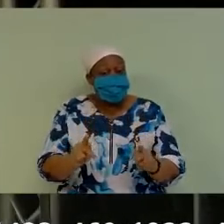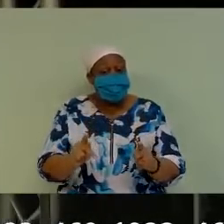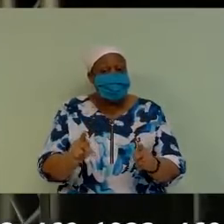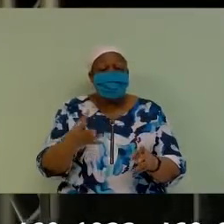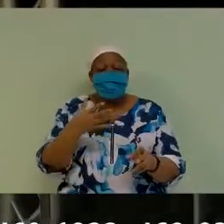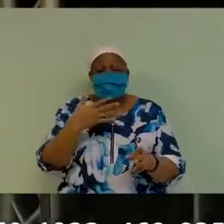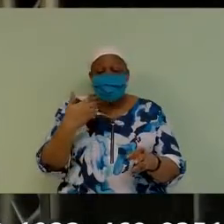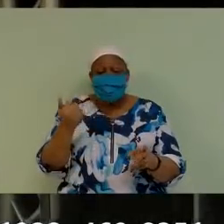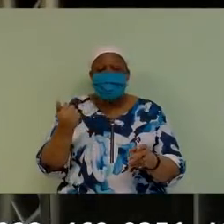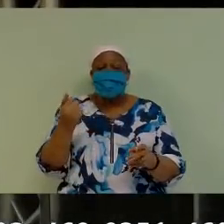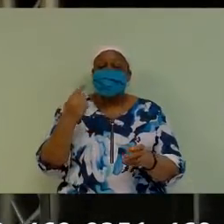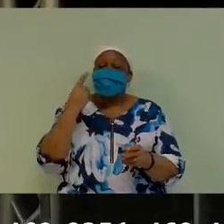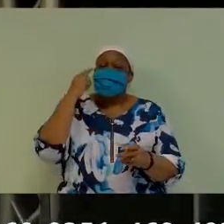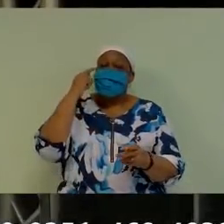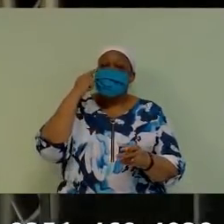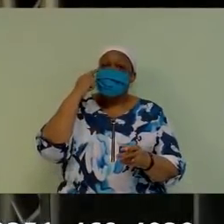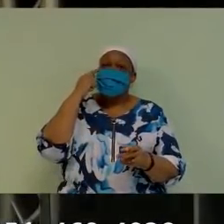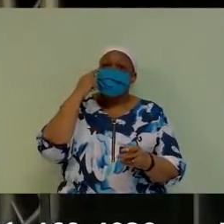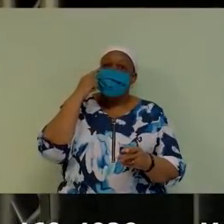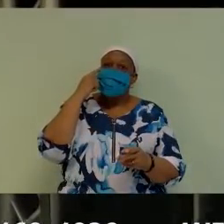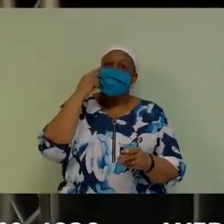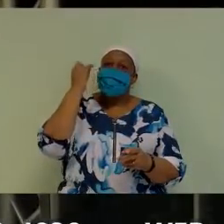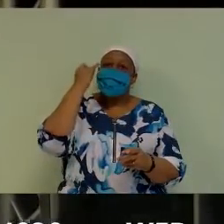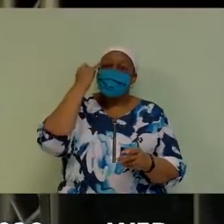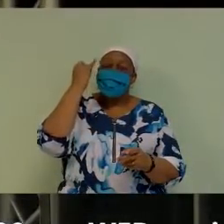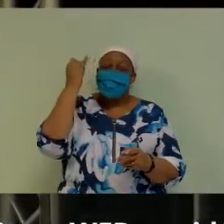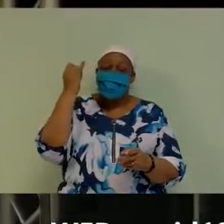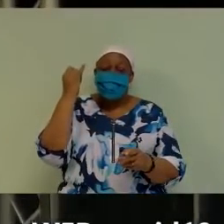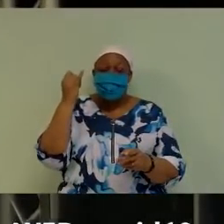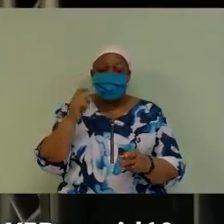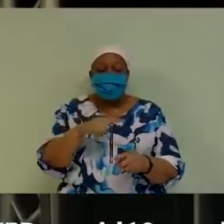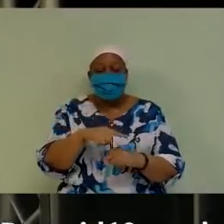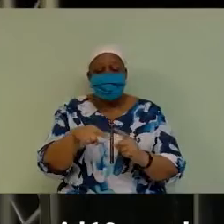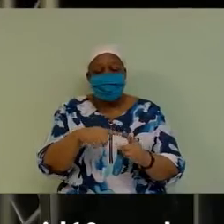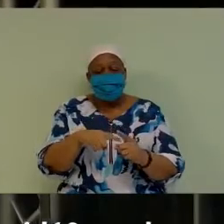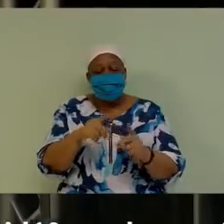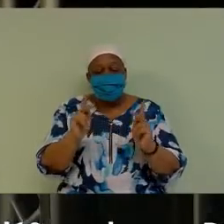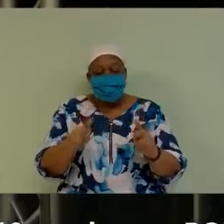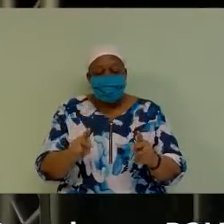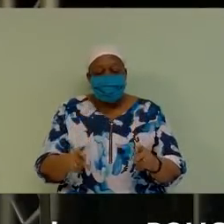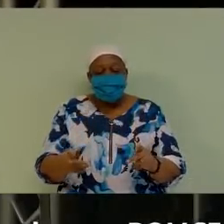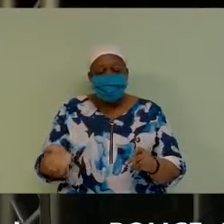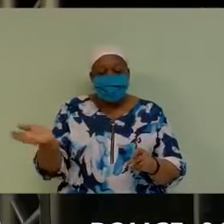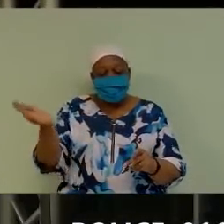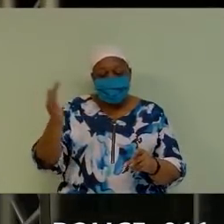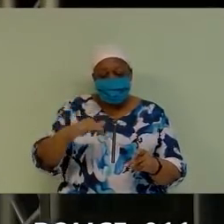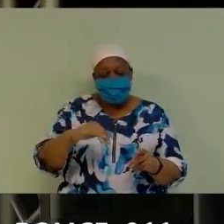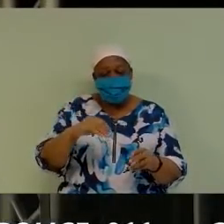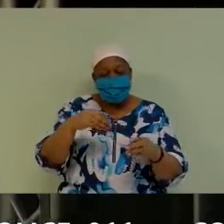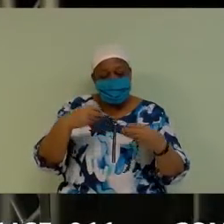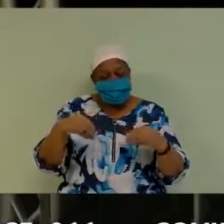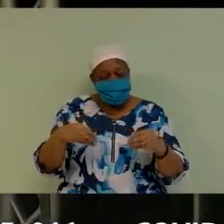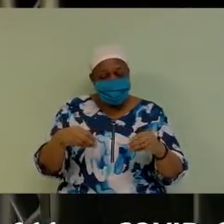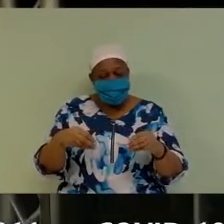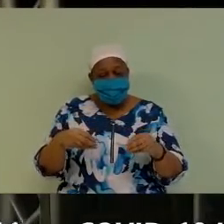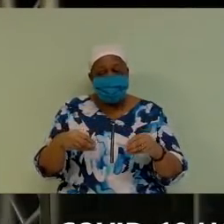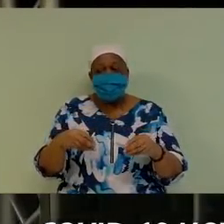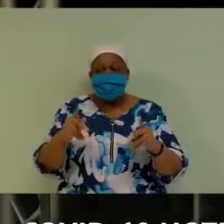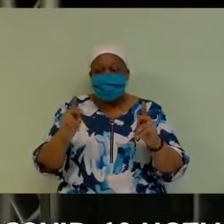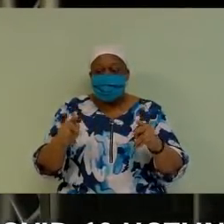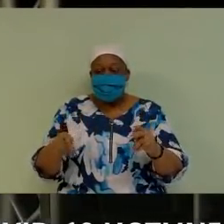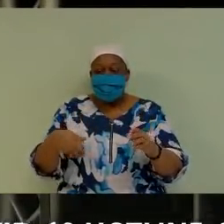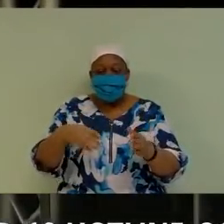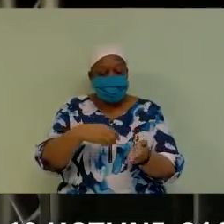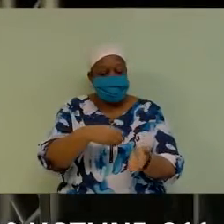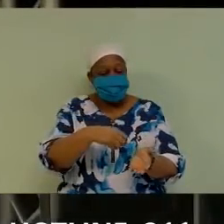it struck a chord with me for the simple reason that when I was in high school, Erasmus Williams, if he is looking, he would